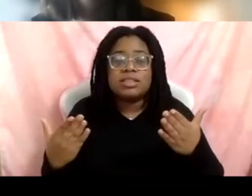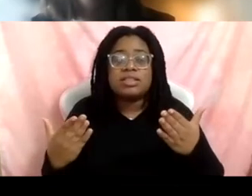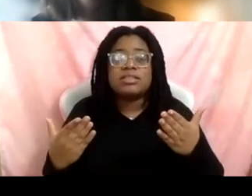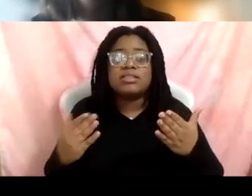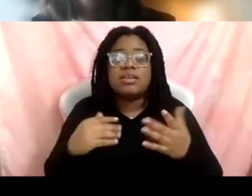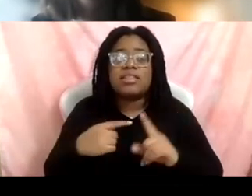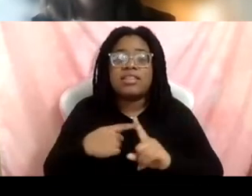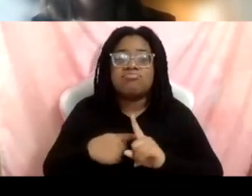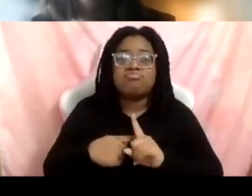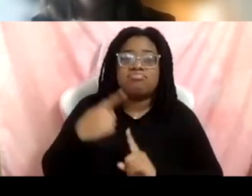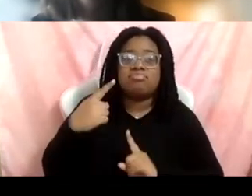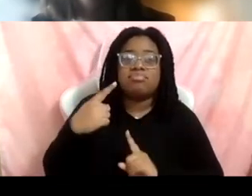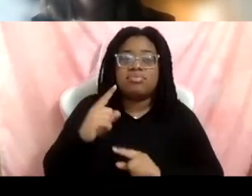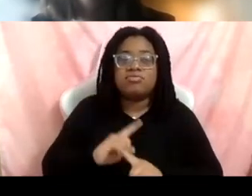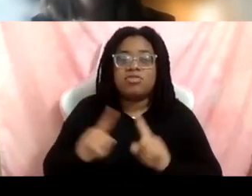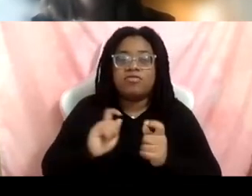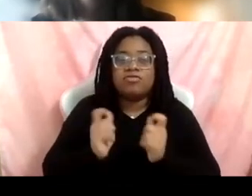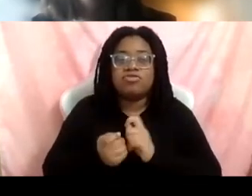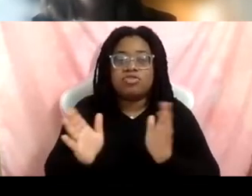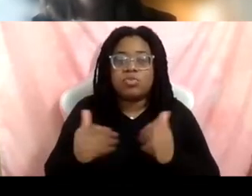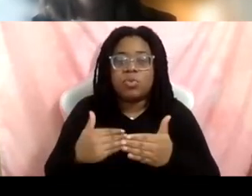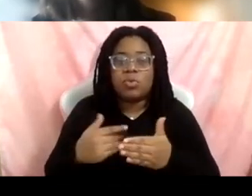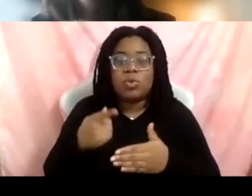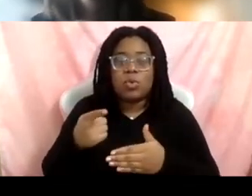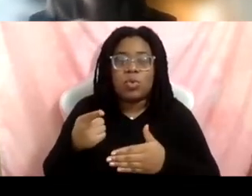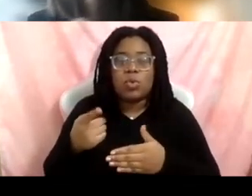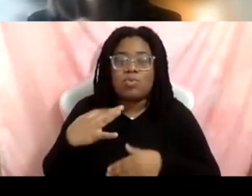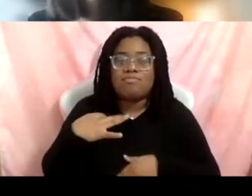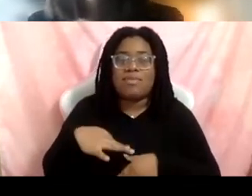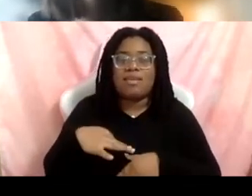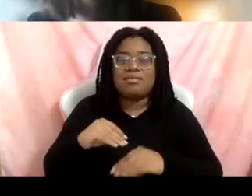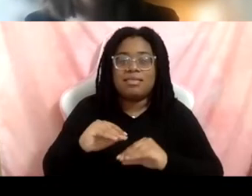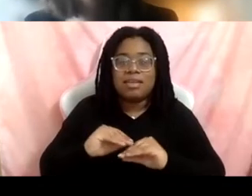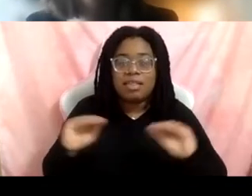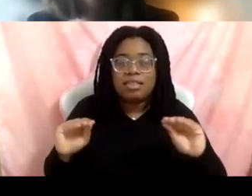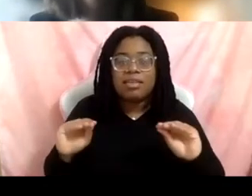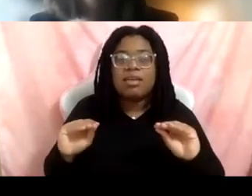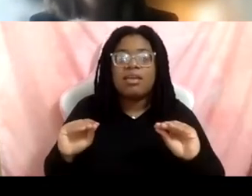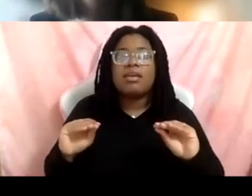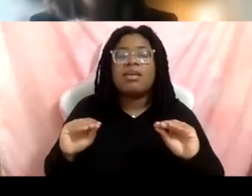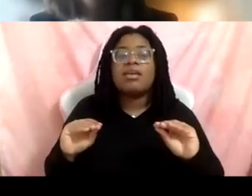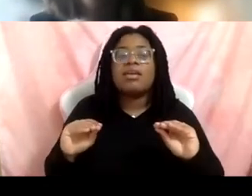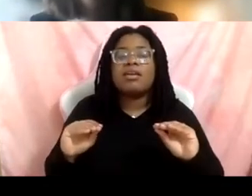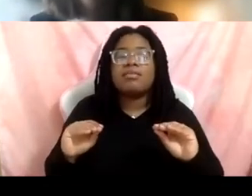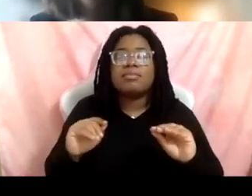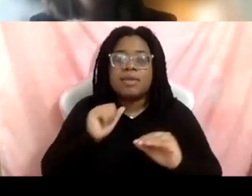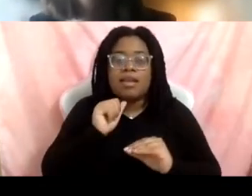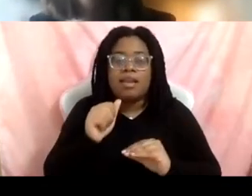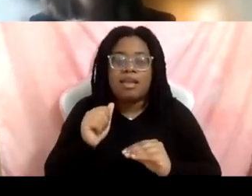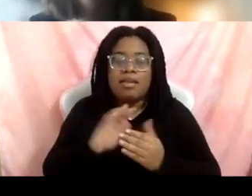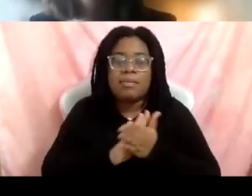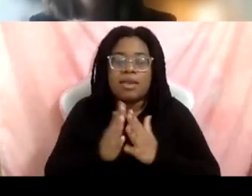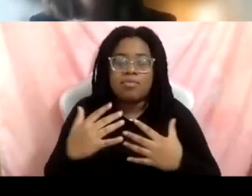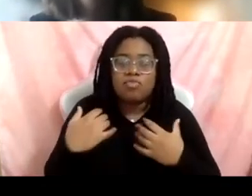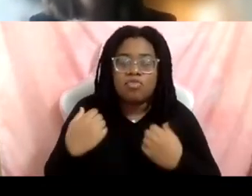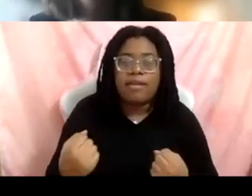temperature would go up in the room. And so you gain nothing by not being brave about